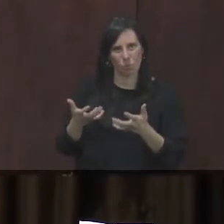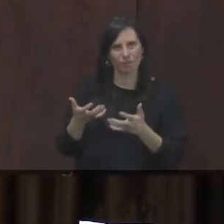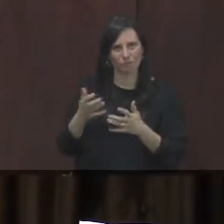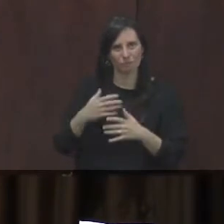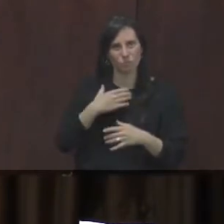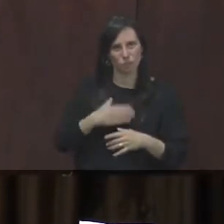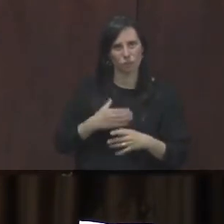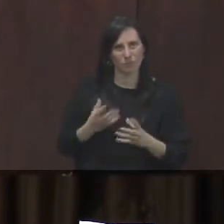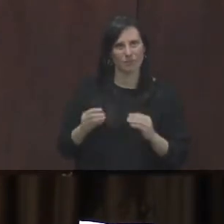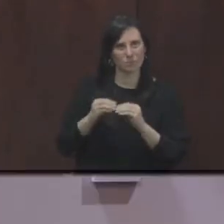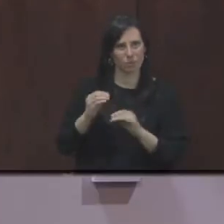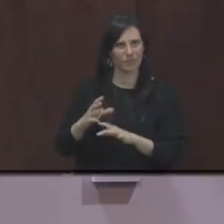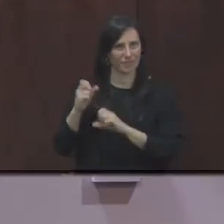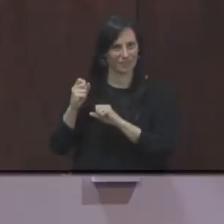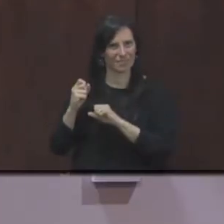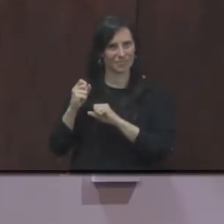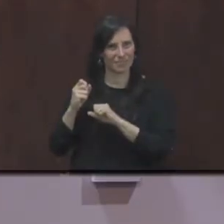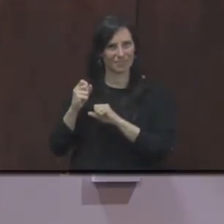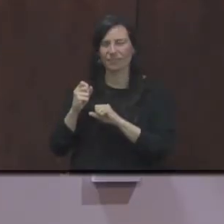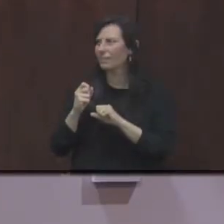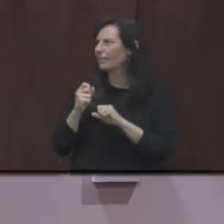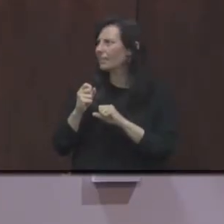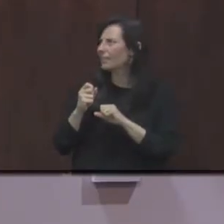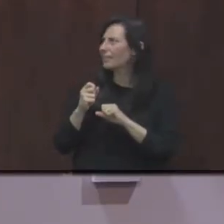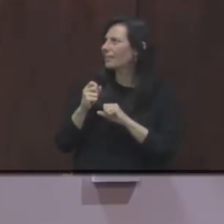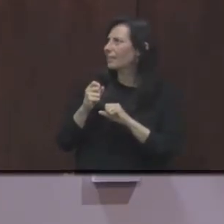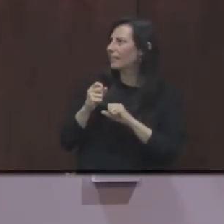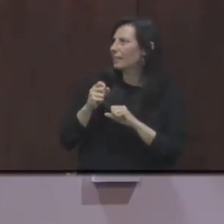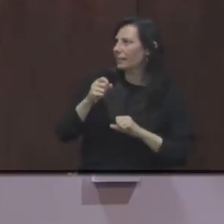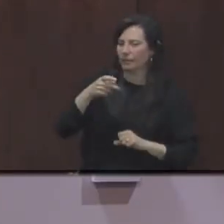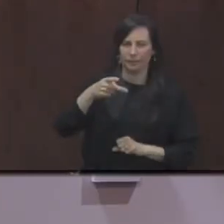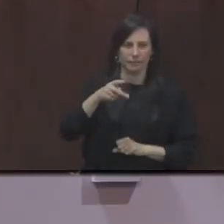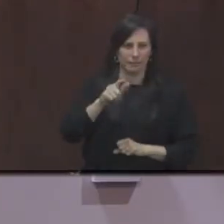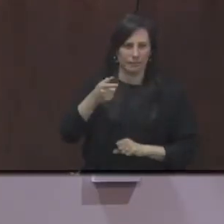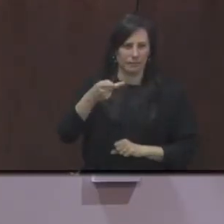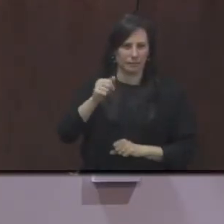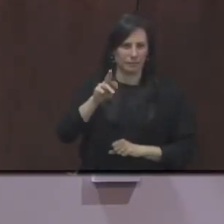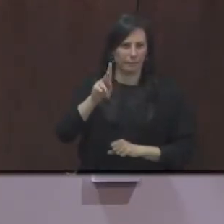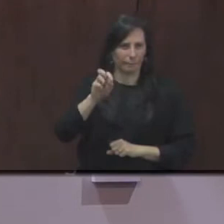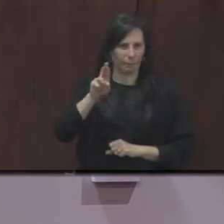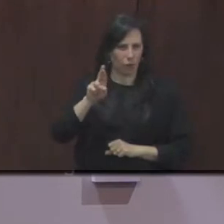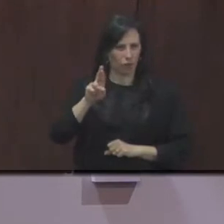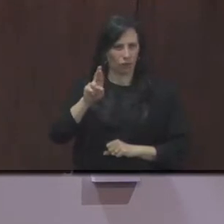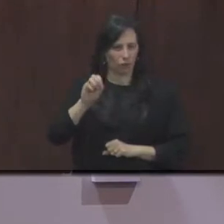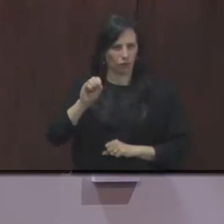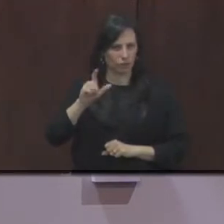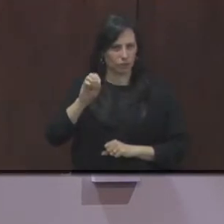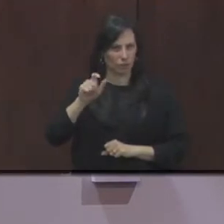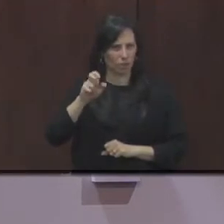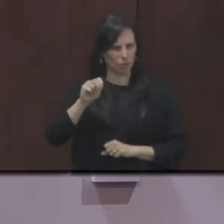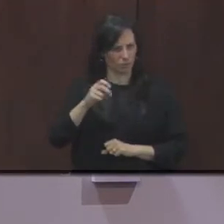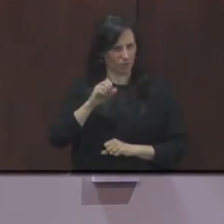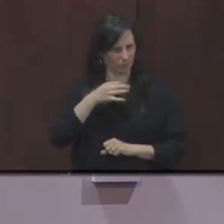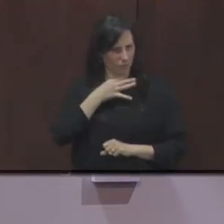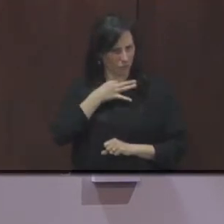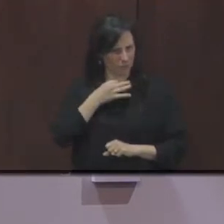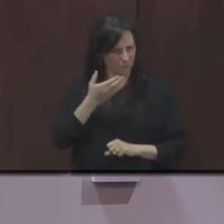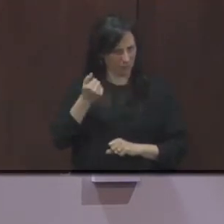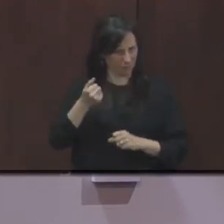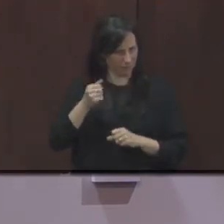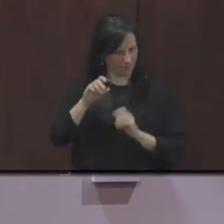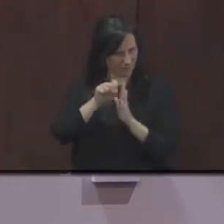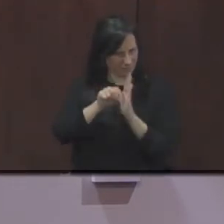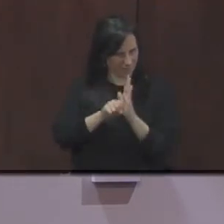a little bit more about how that's going, and I guess also the state's dashboard has a county map of vaccinations. I assume